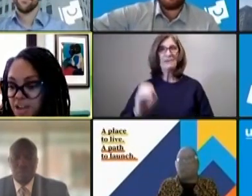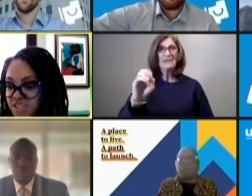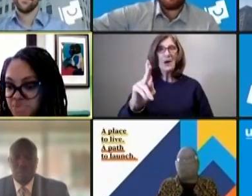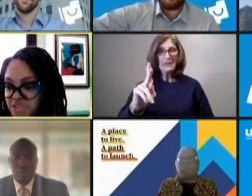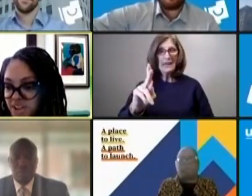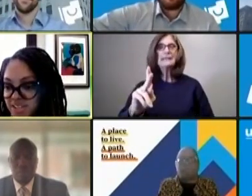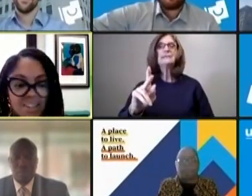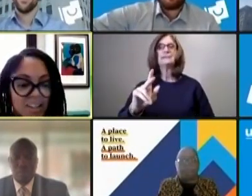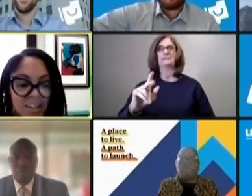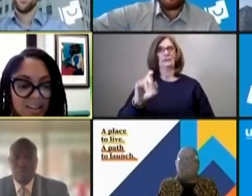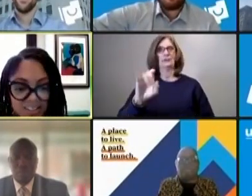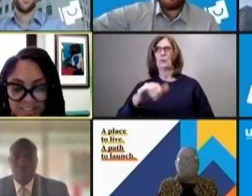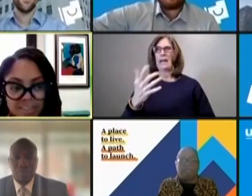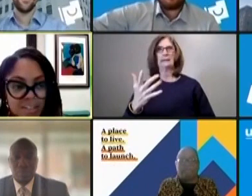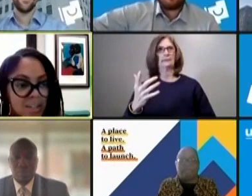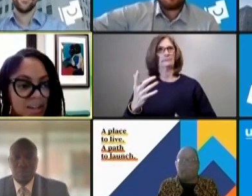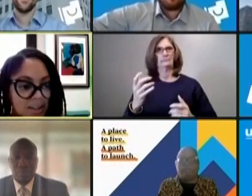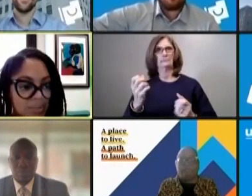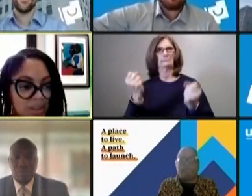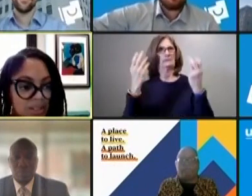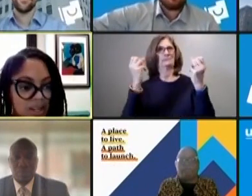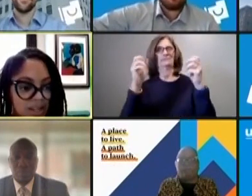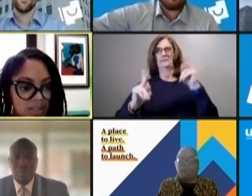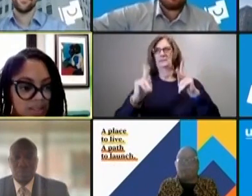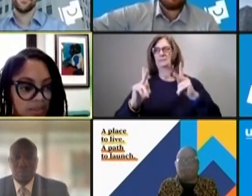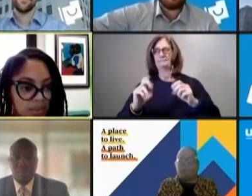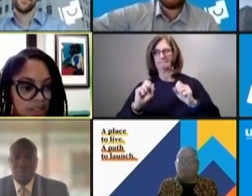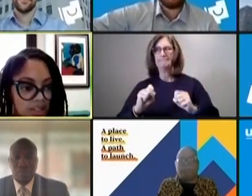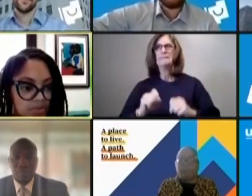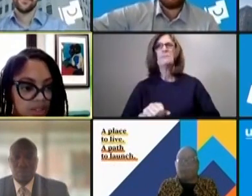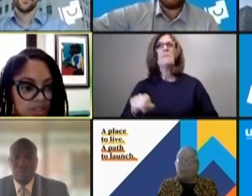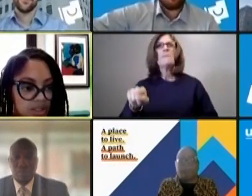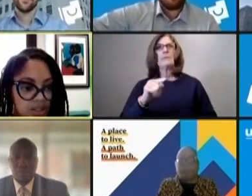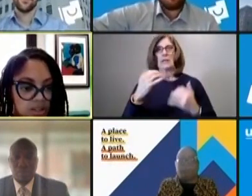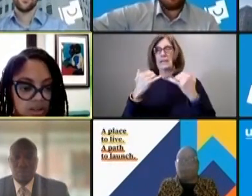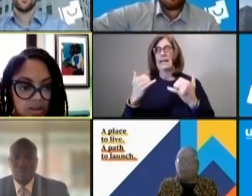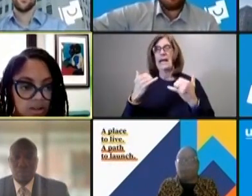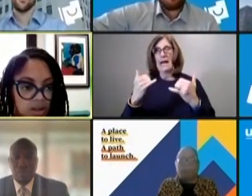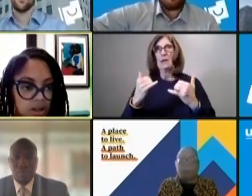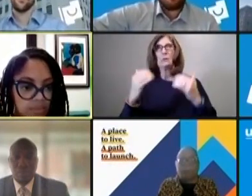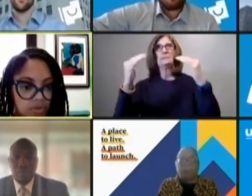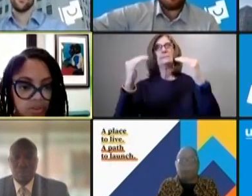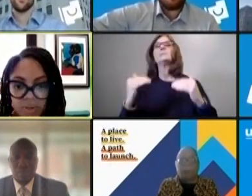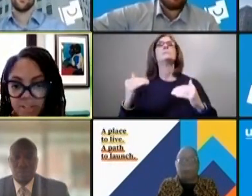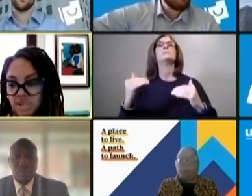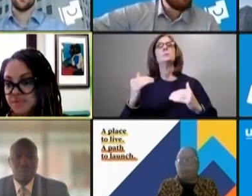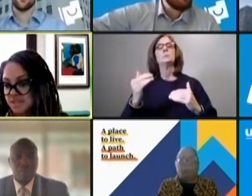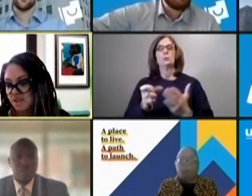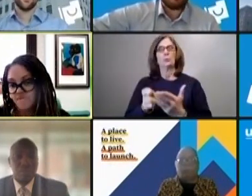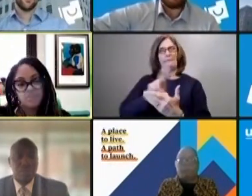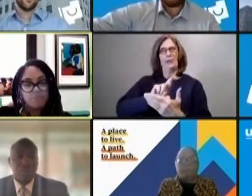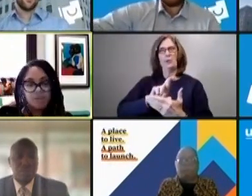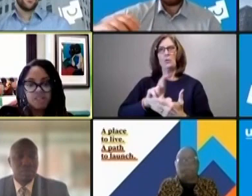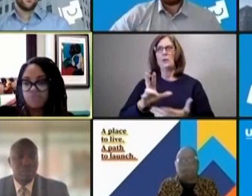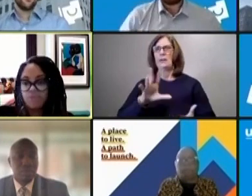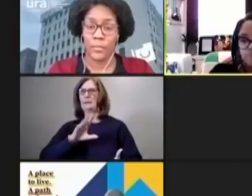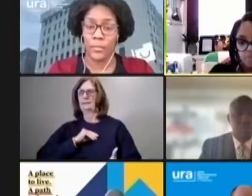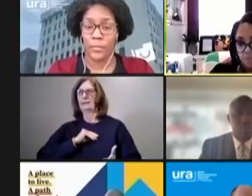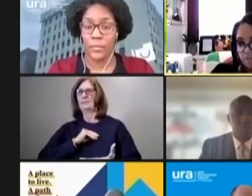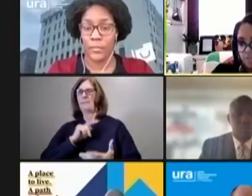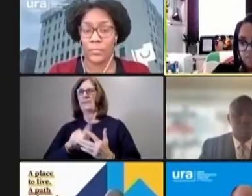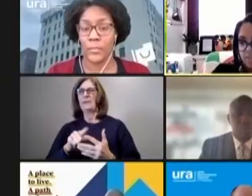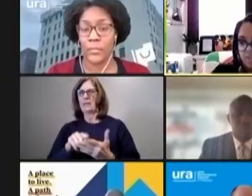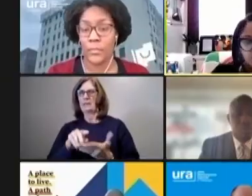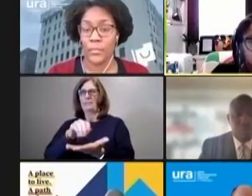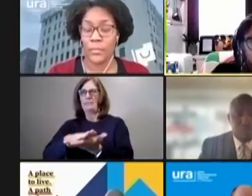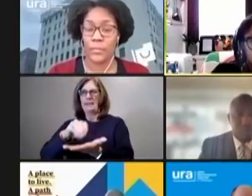fuller house than we thought. Excellent. Next, I believe, is the review and acceptance of the minutes from